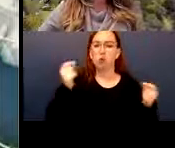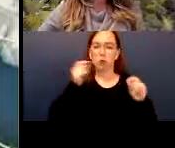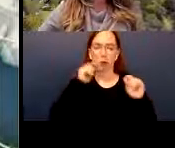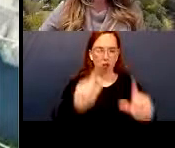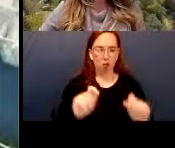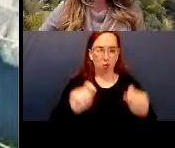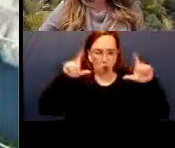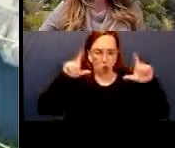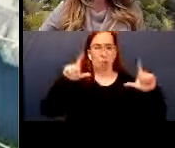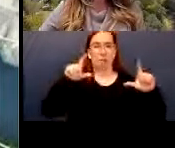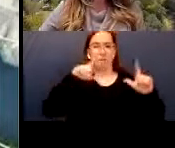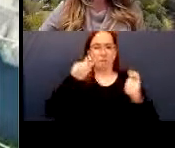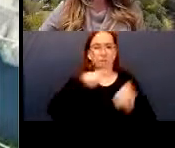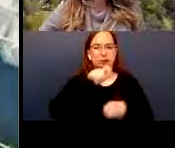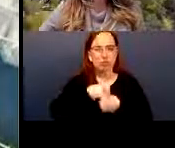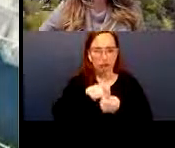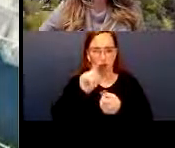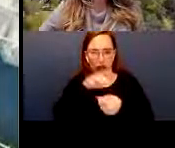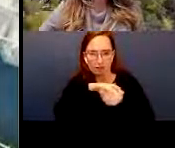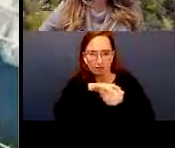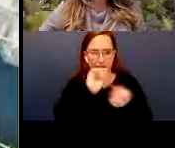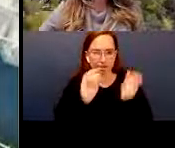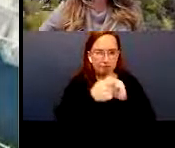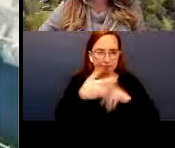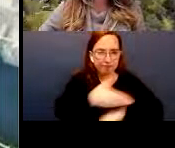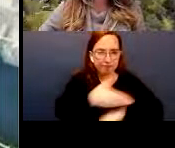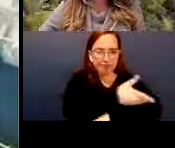explore the ideas within Regenerate.